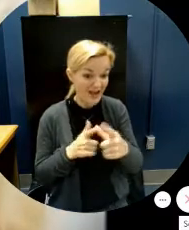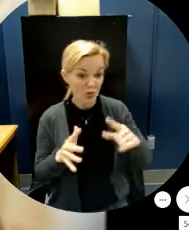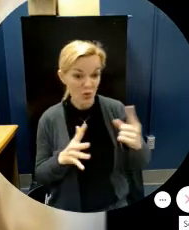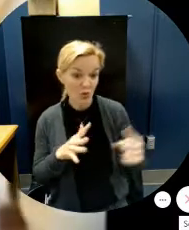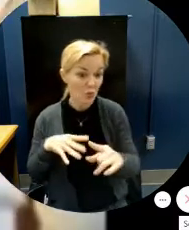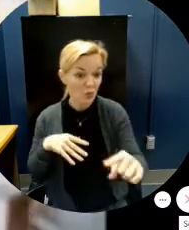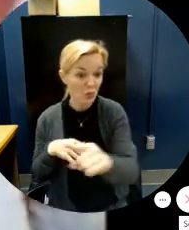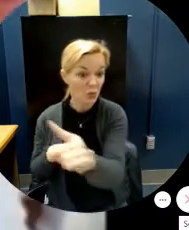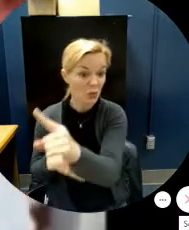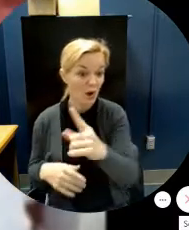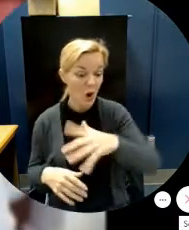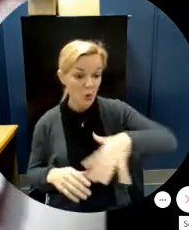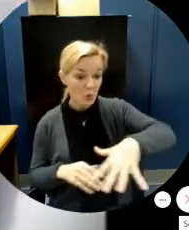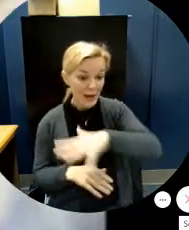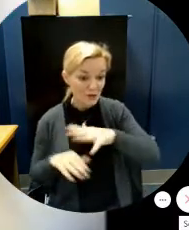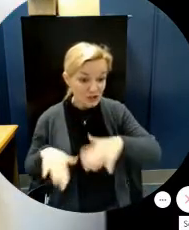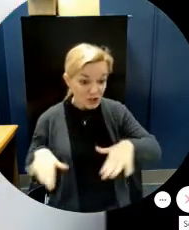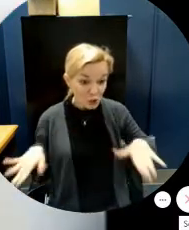like to tell the